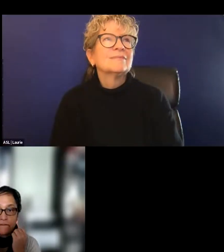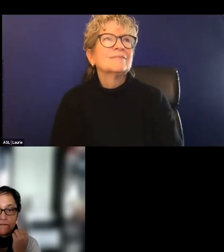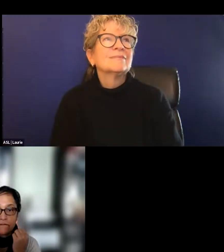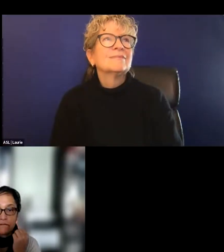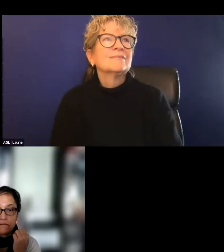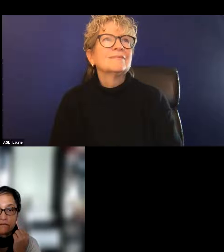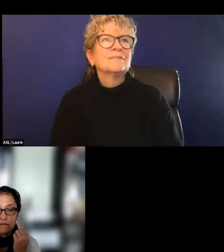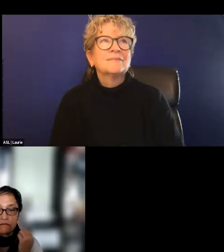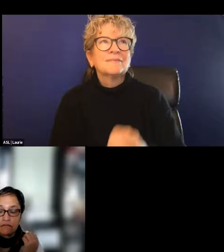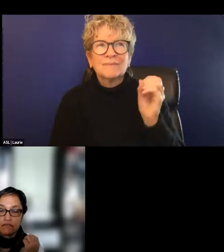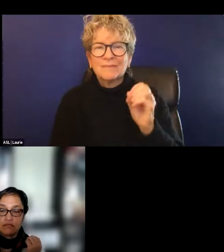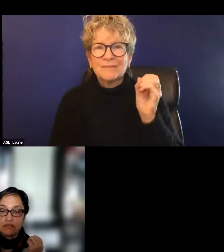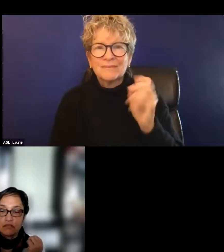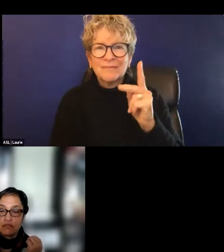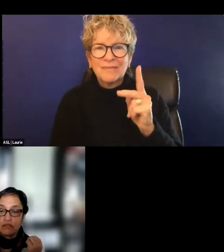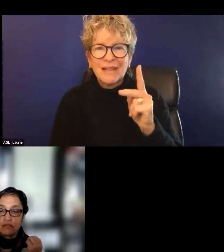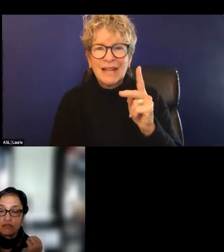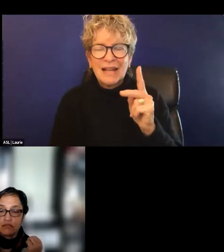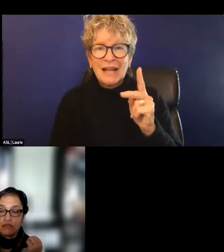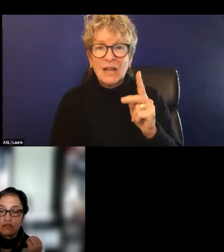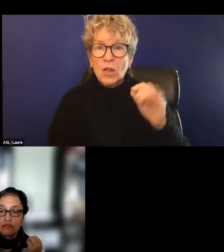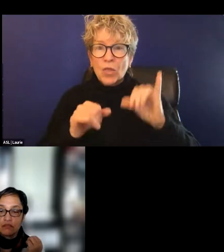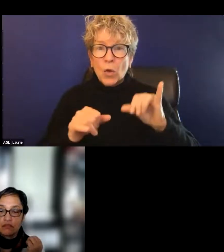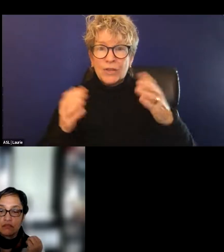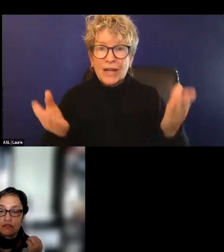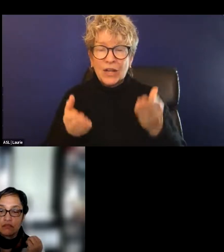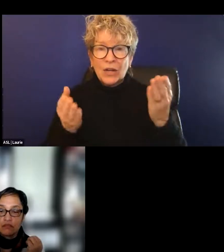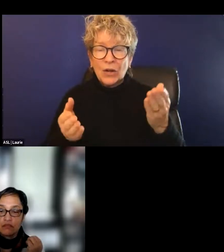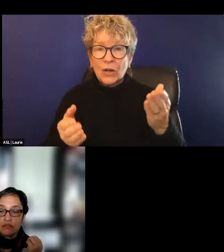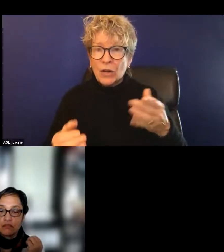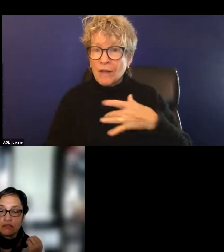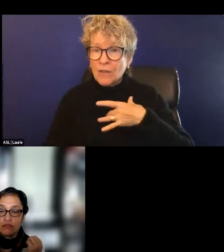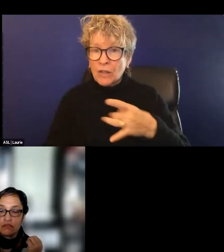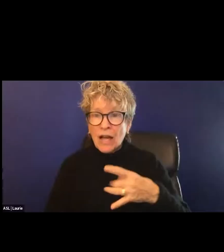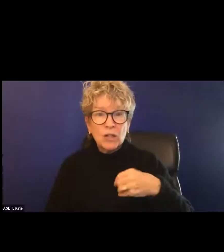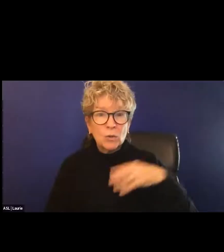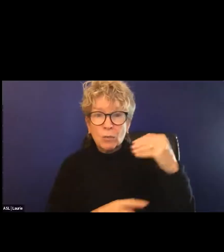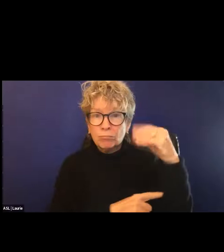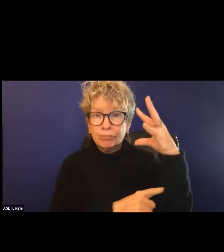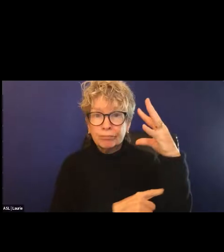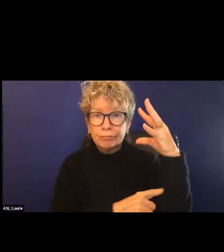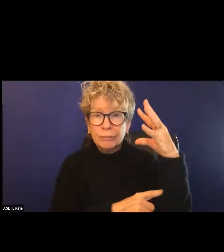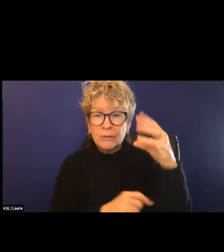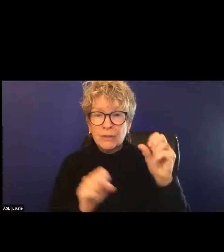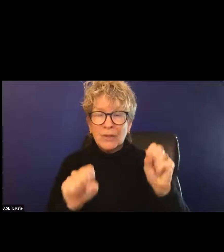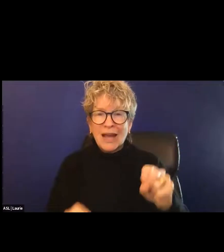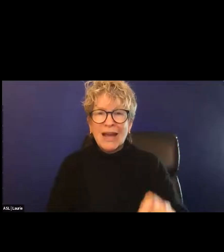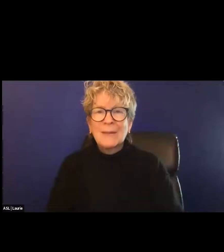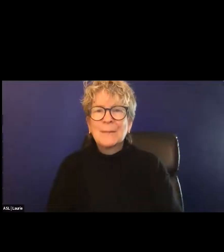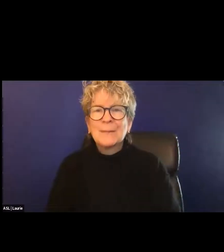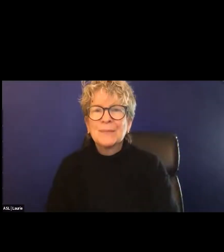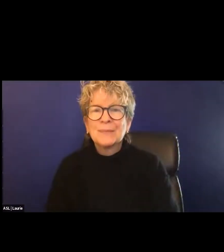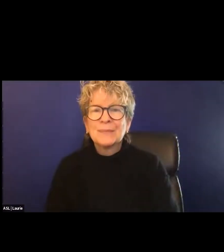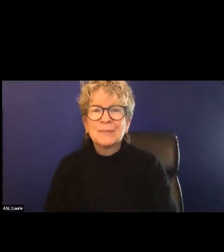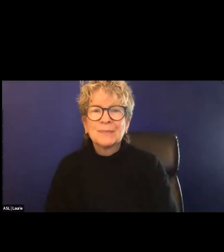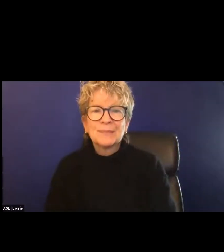everyone else who's with us, if you would like, you are invited to turn your cameras on. I would like